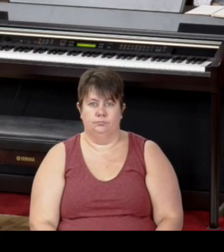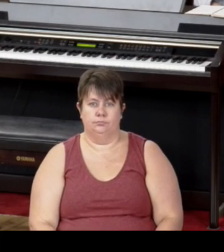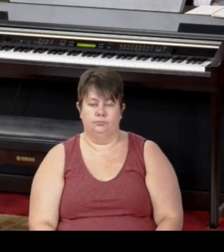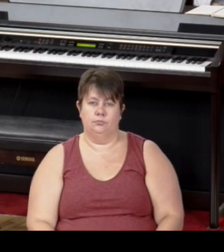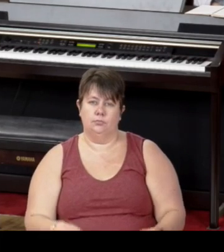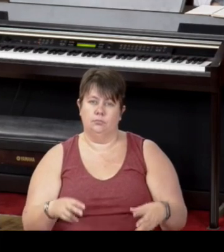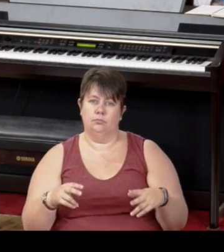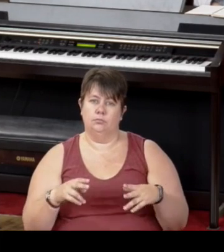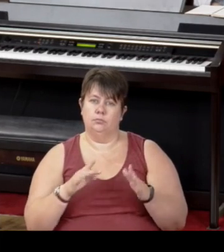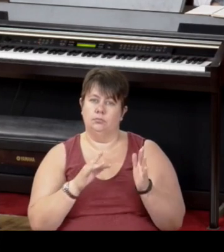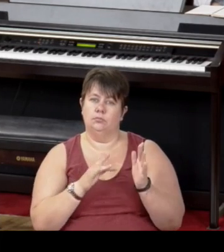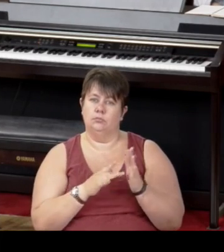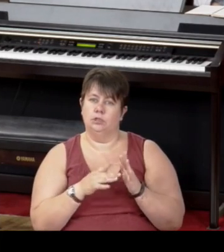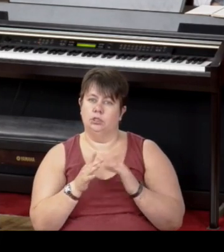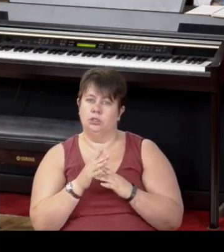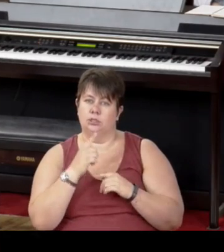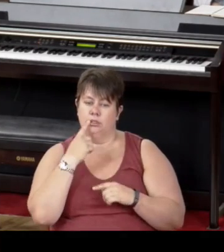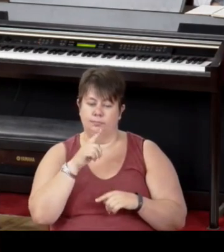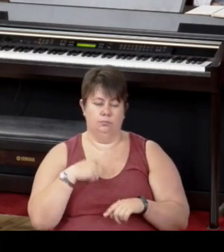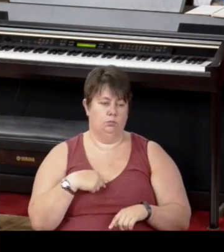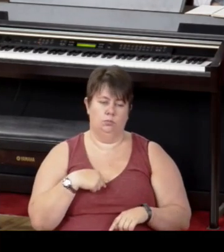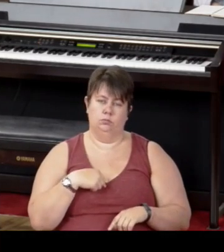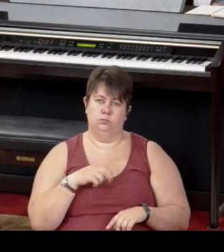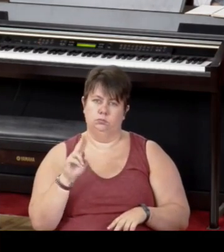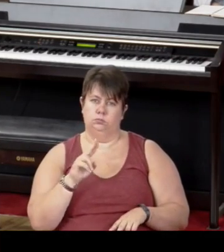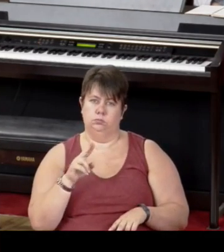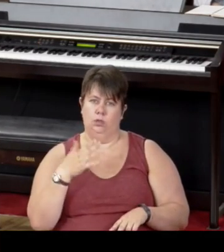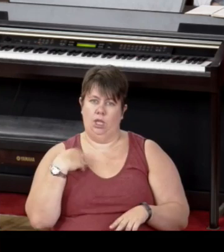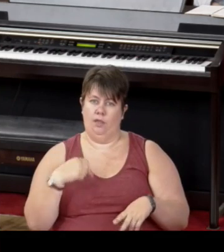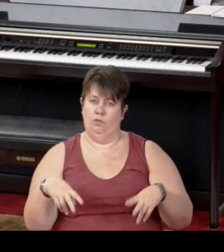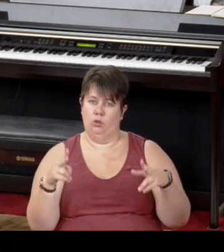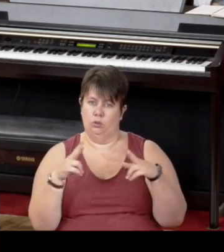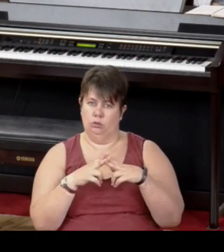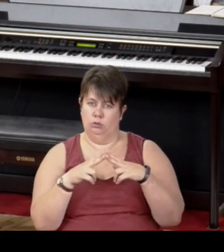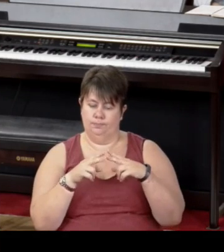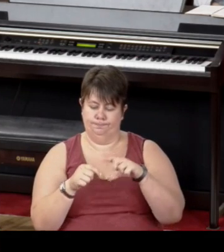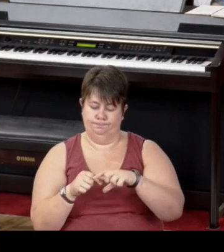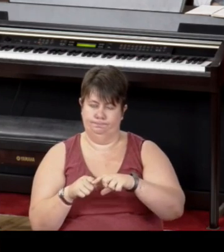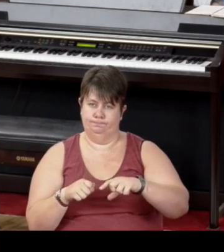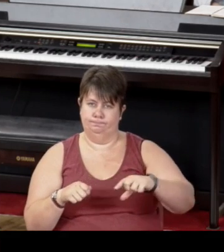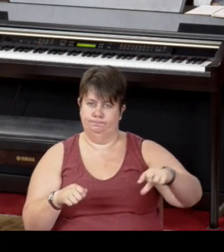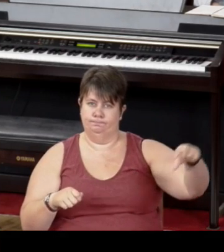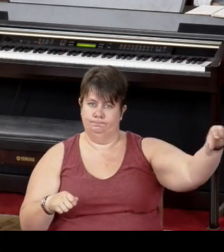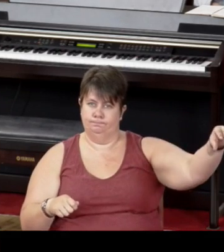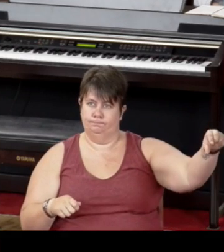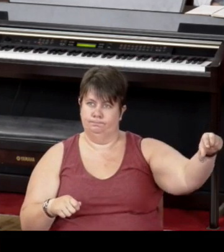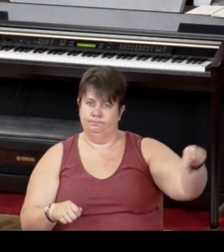says, I don't wield a single-edged sword. I wield a double-edged sword.